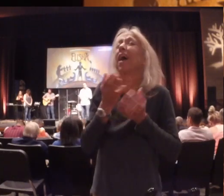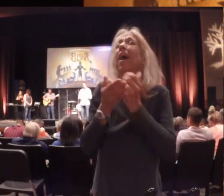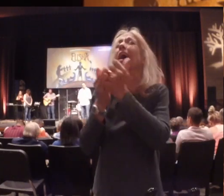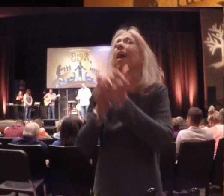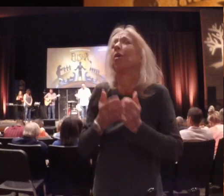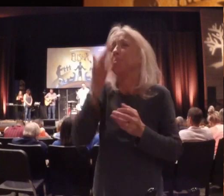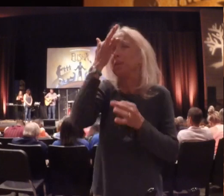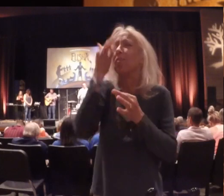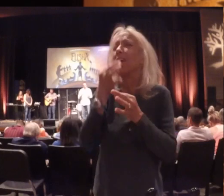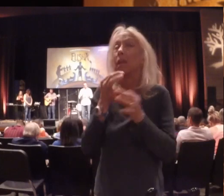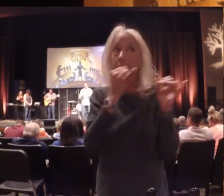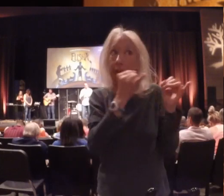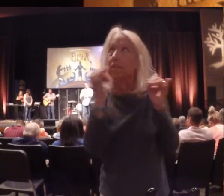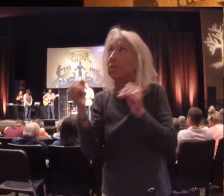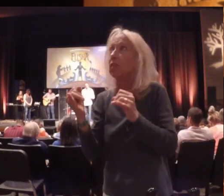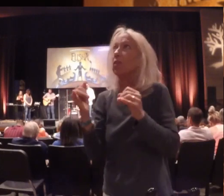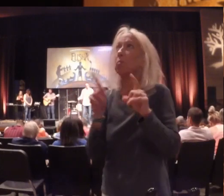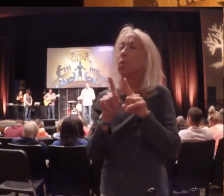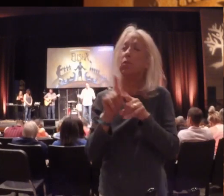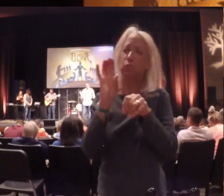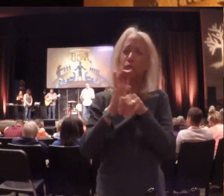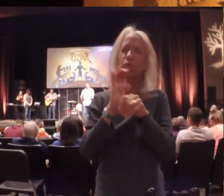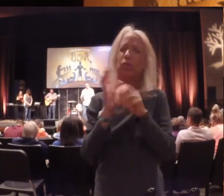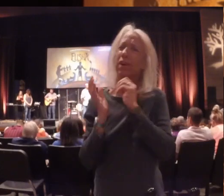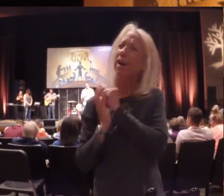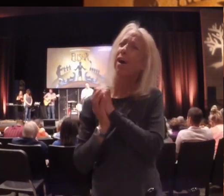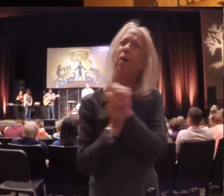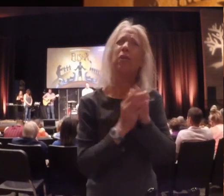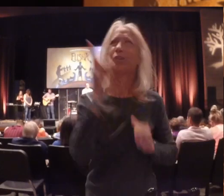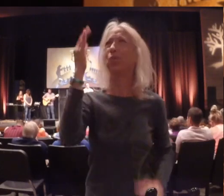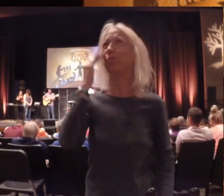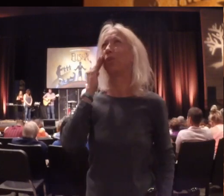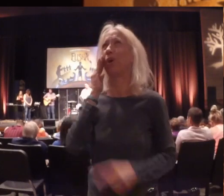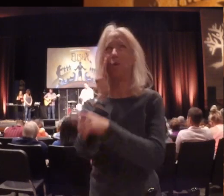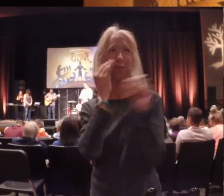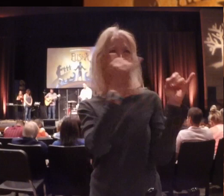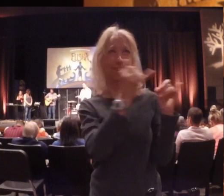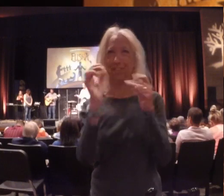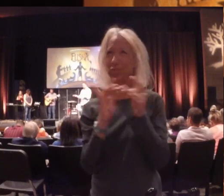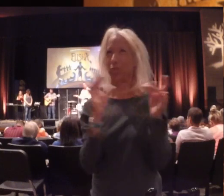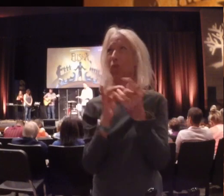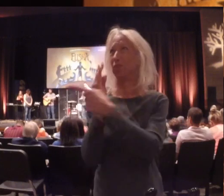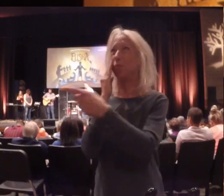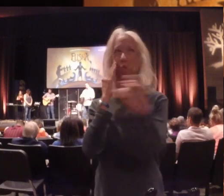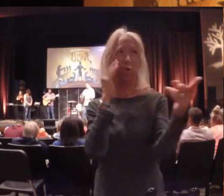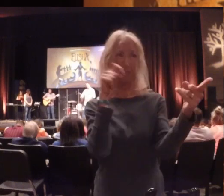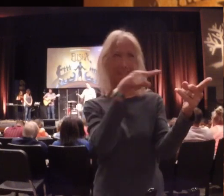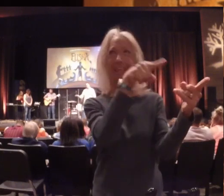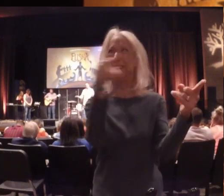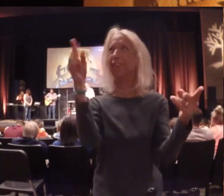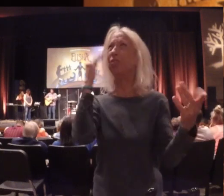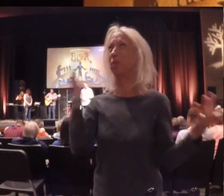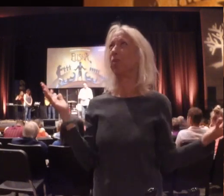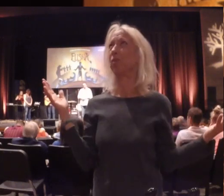faith, Lord. Give us the faith, not only individually as people, but as a church. Lord, you know each and every story in this place.